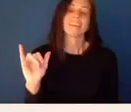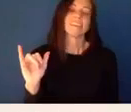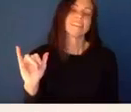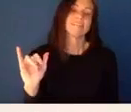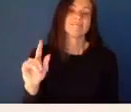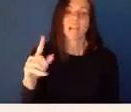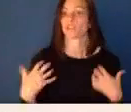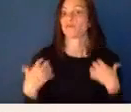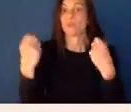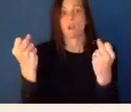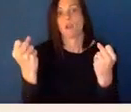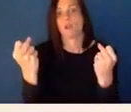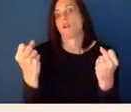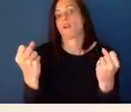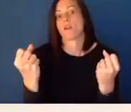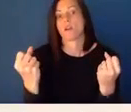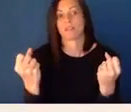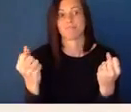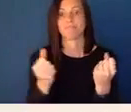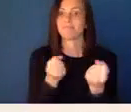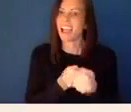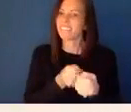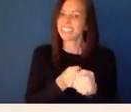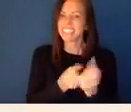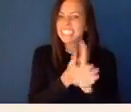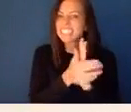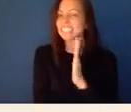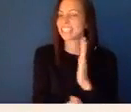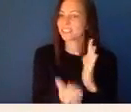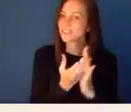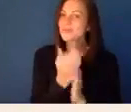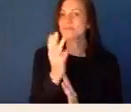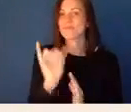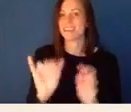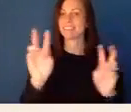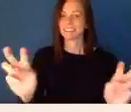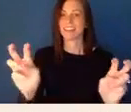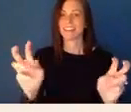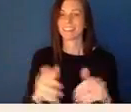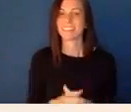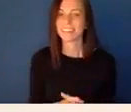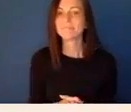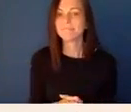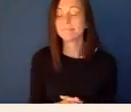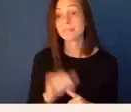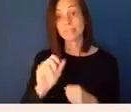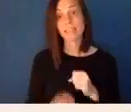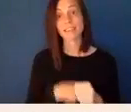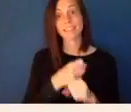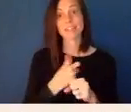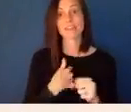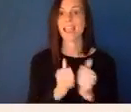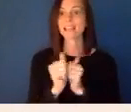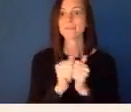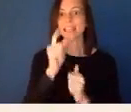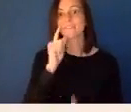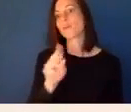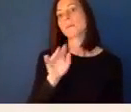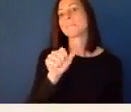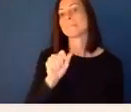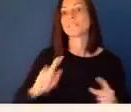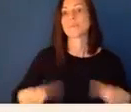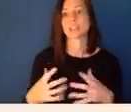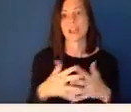strong advocacy skills that come behind having a title like that. So that year, I competed for Miss Wheelchair America, which, if